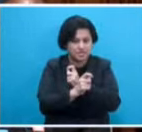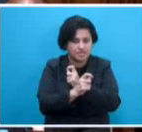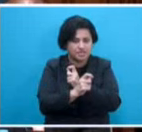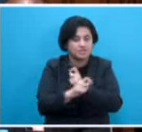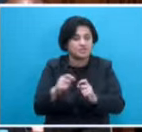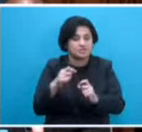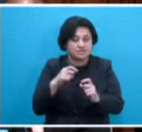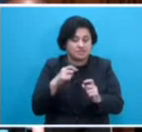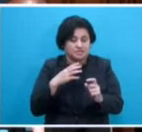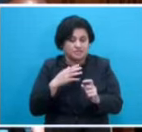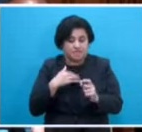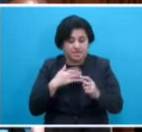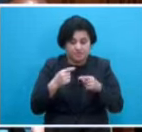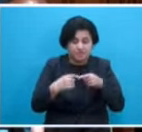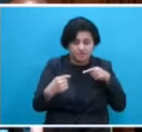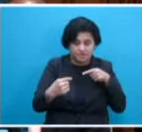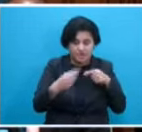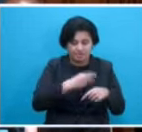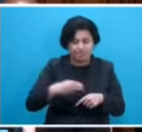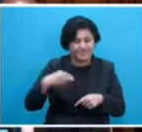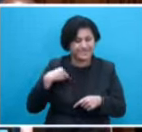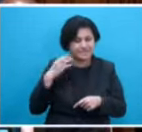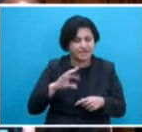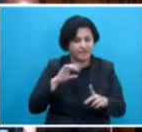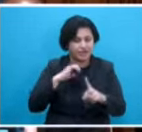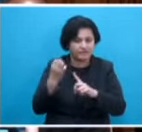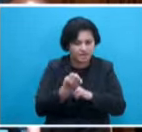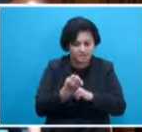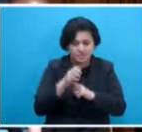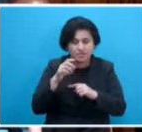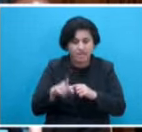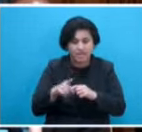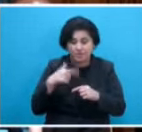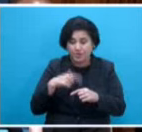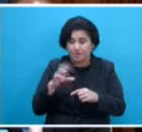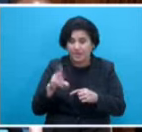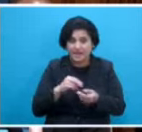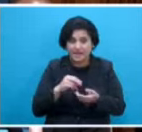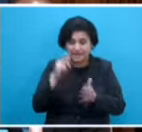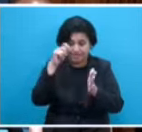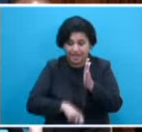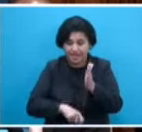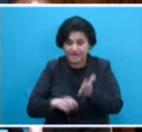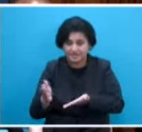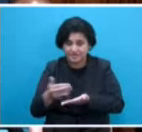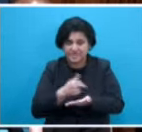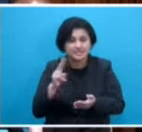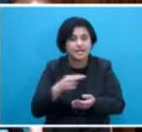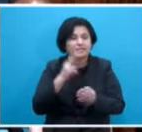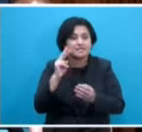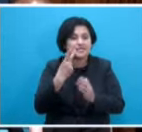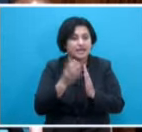for Environment, this is a problem. Is it because customs duty collected from imports like second-hand